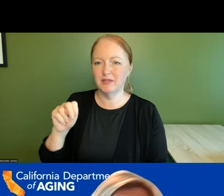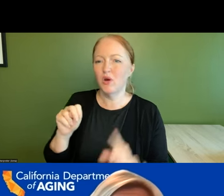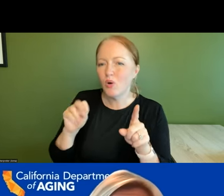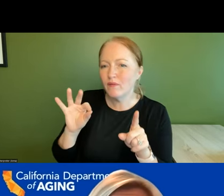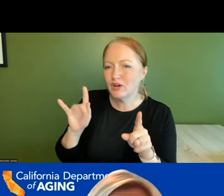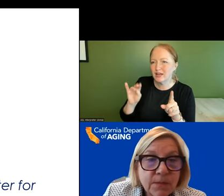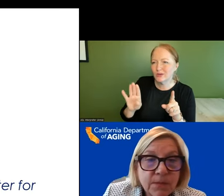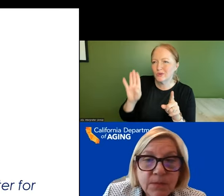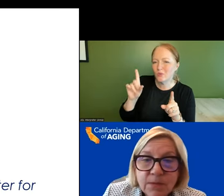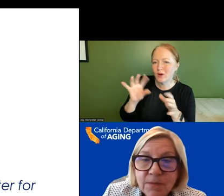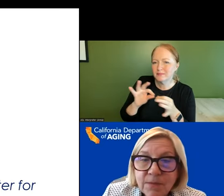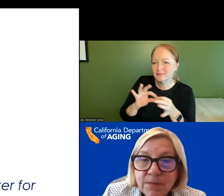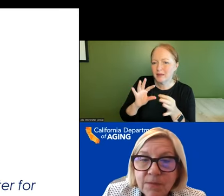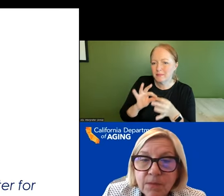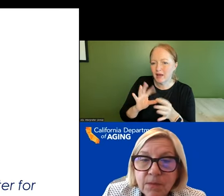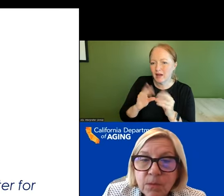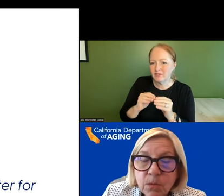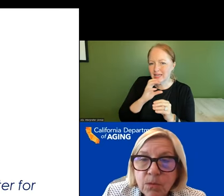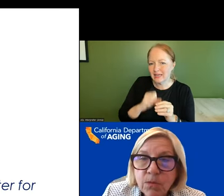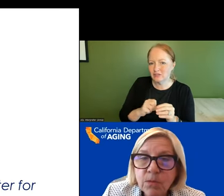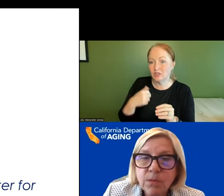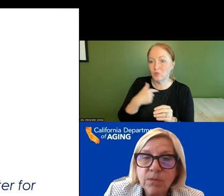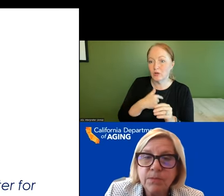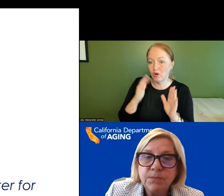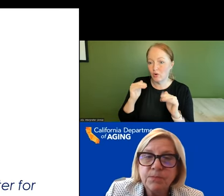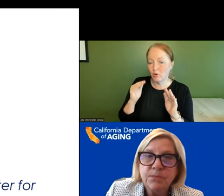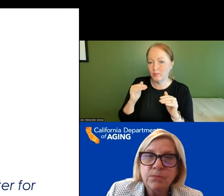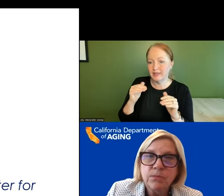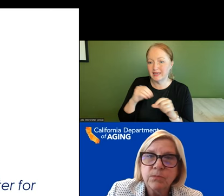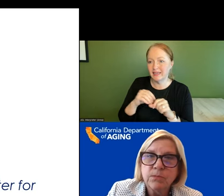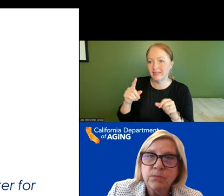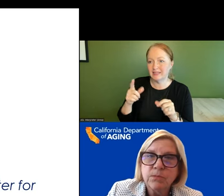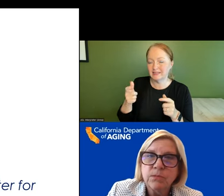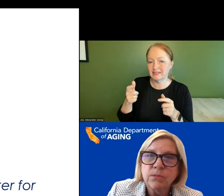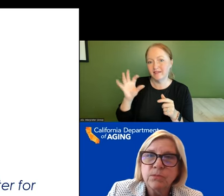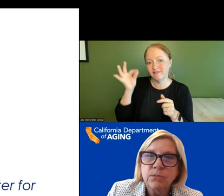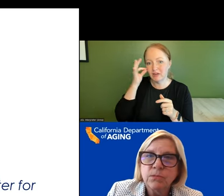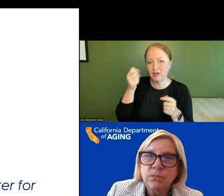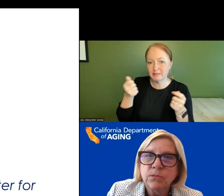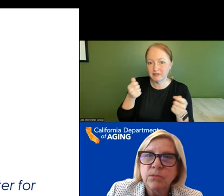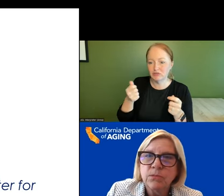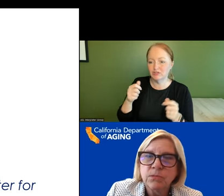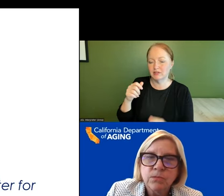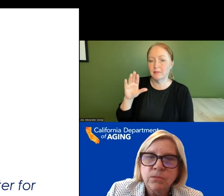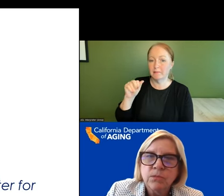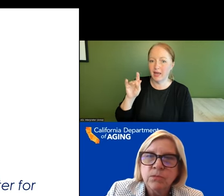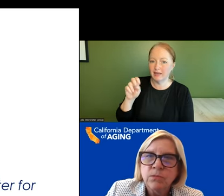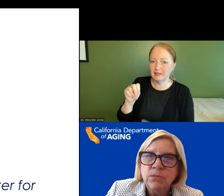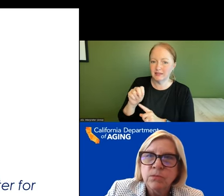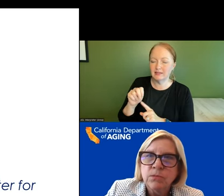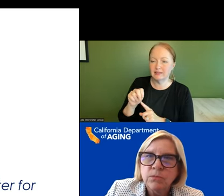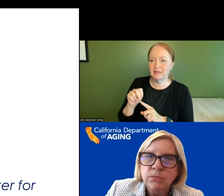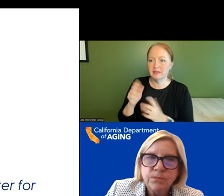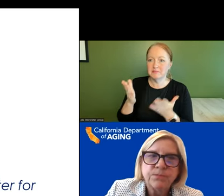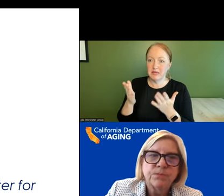conferences on aging um we are hoping that in this had been federal administration the biden administration there may